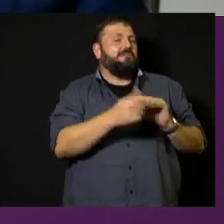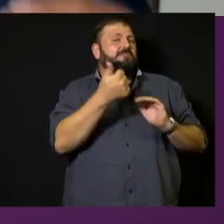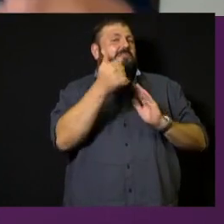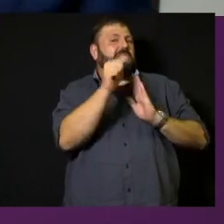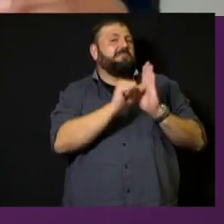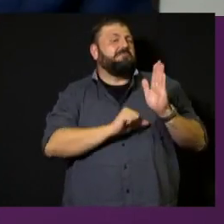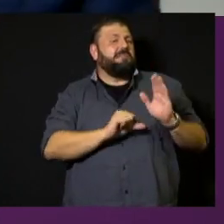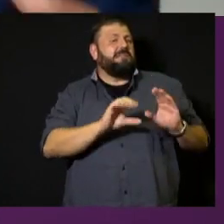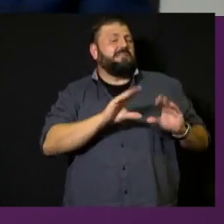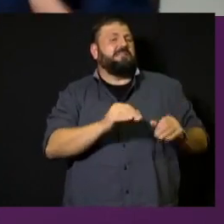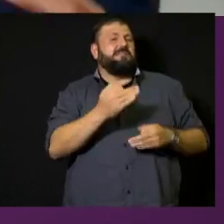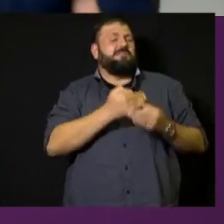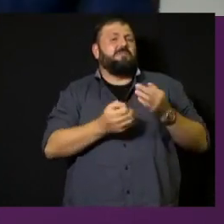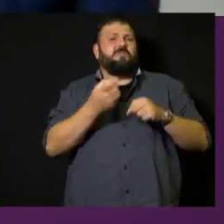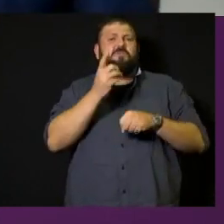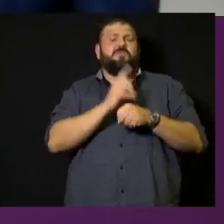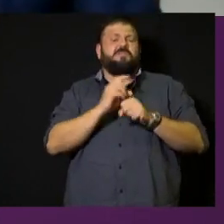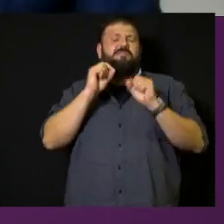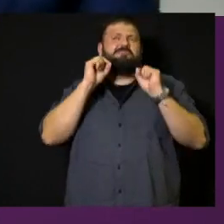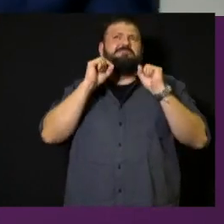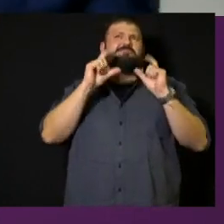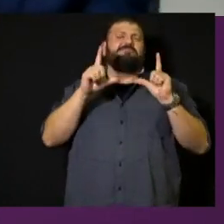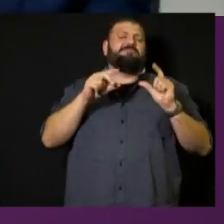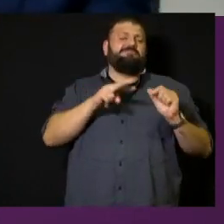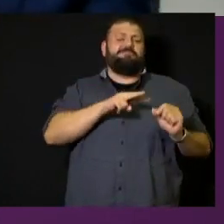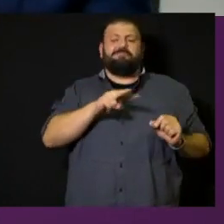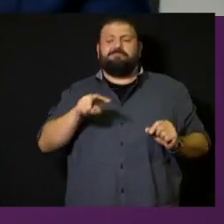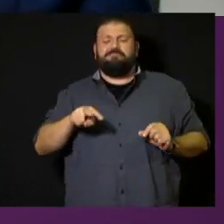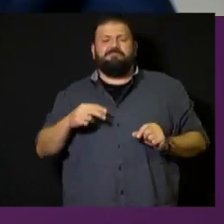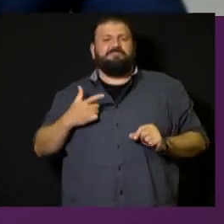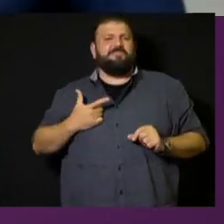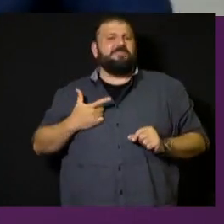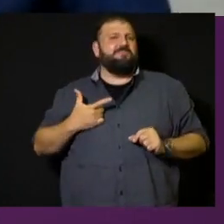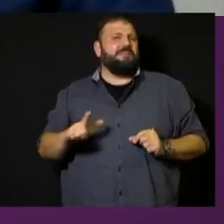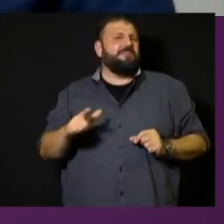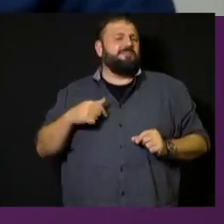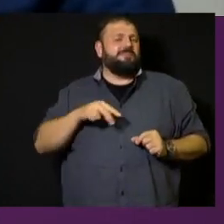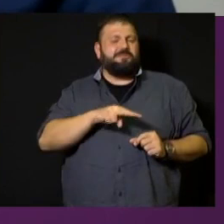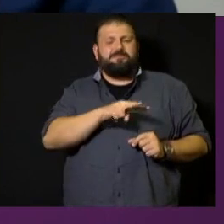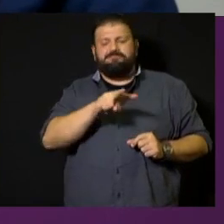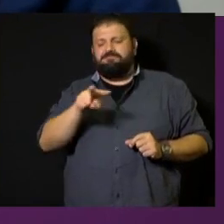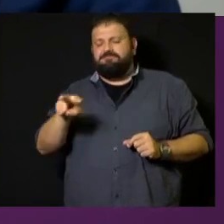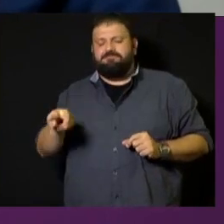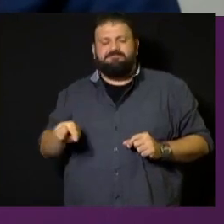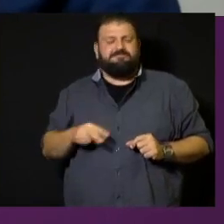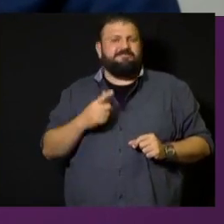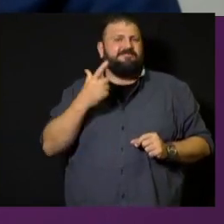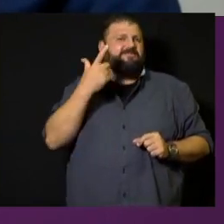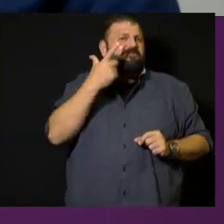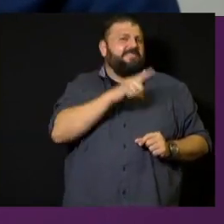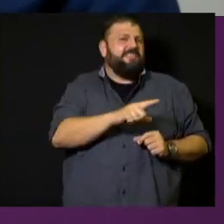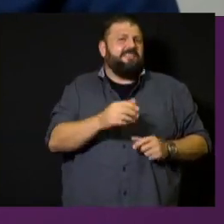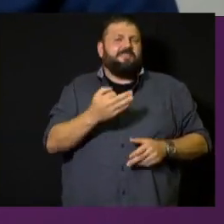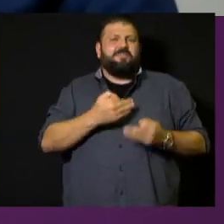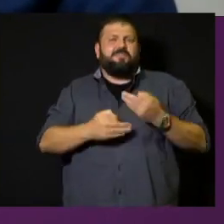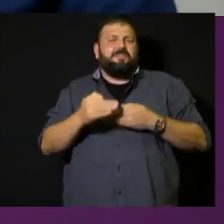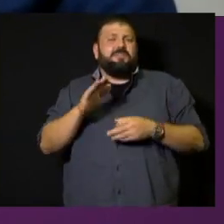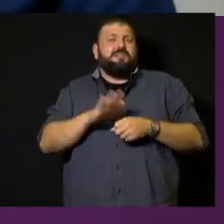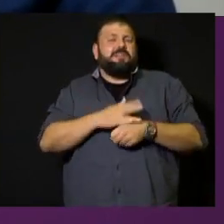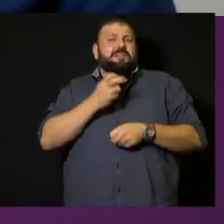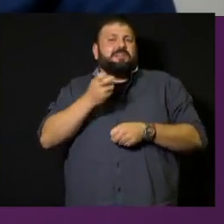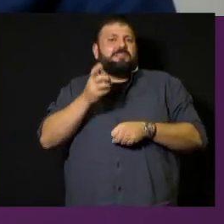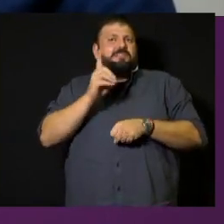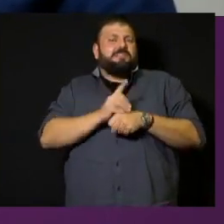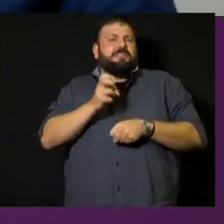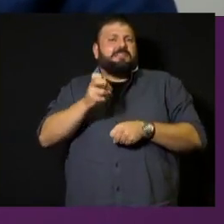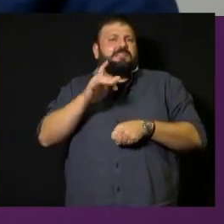basements, one day I wake up and I didn't like what I saw around me. That was the day. This, like